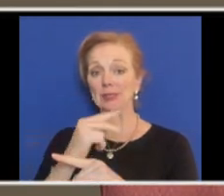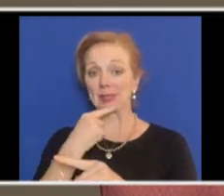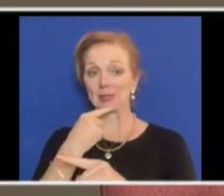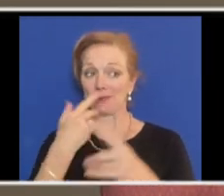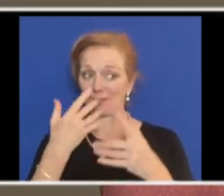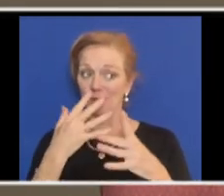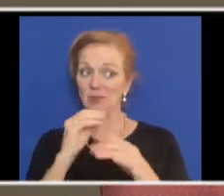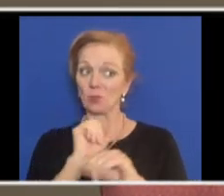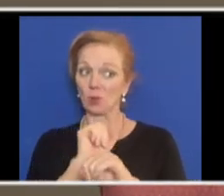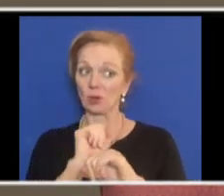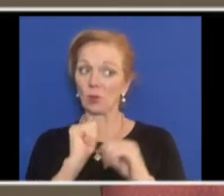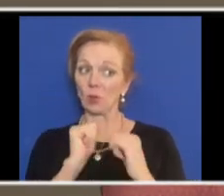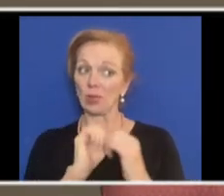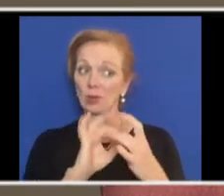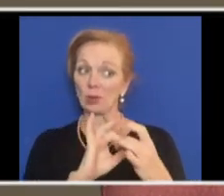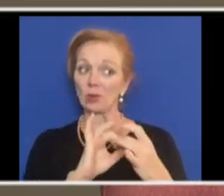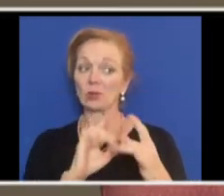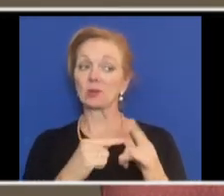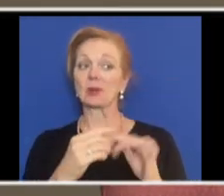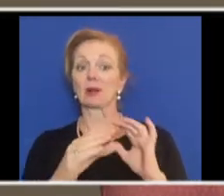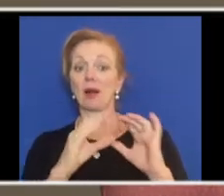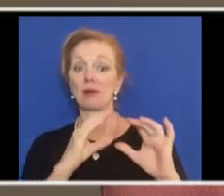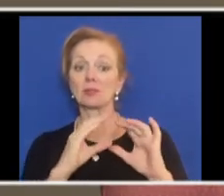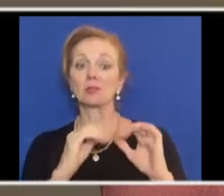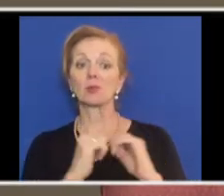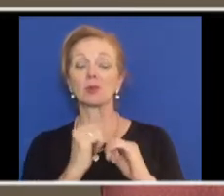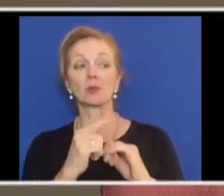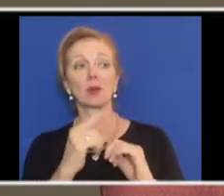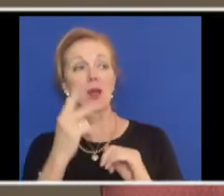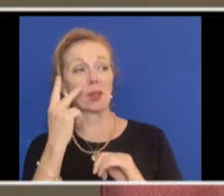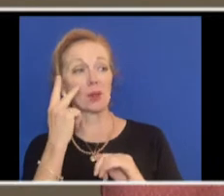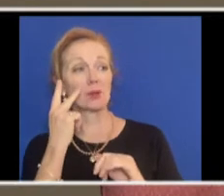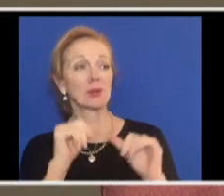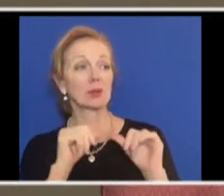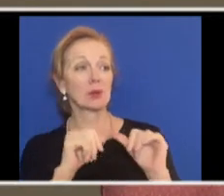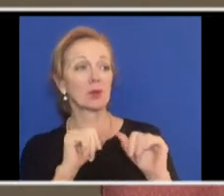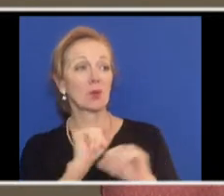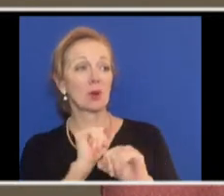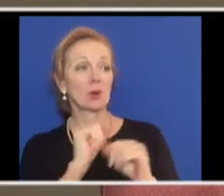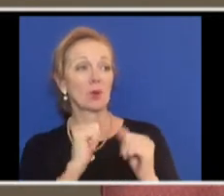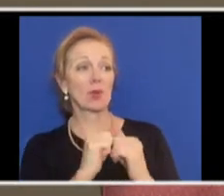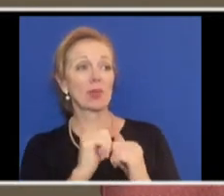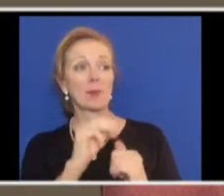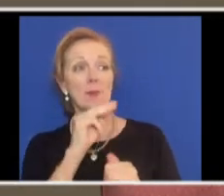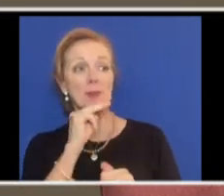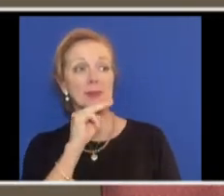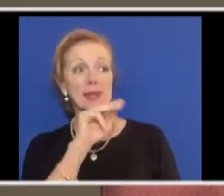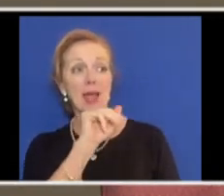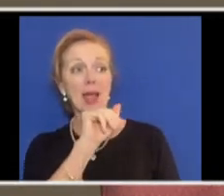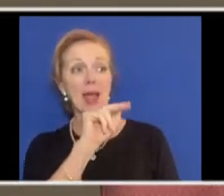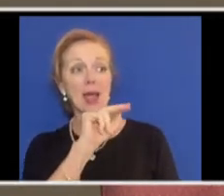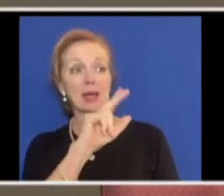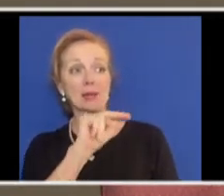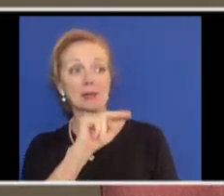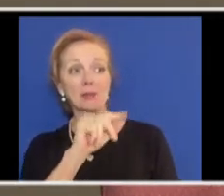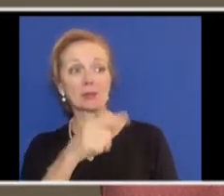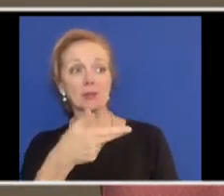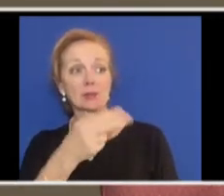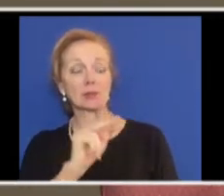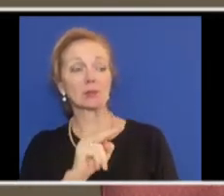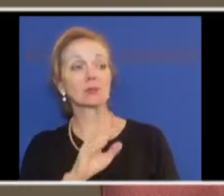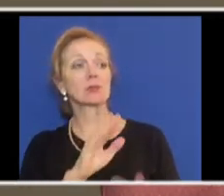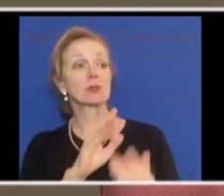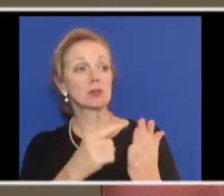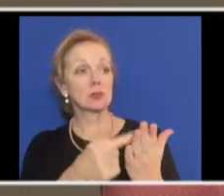and she has been having this conversation so I look forward to continuing to work with Miss Anderson to address some of the concerns that's